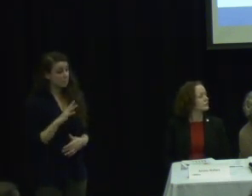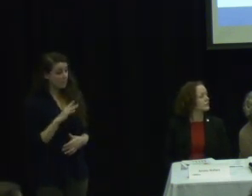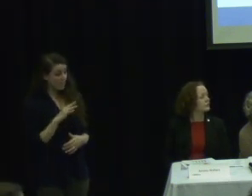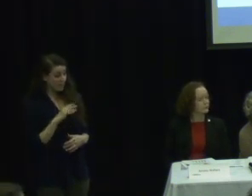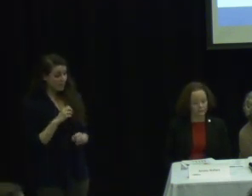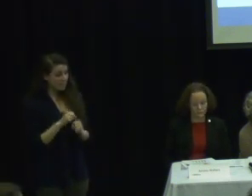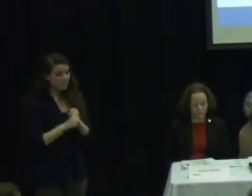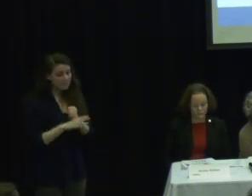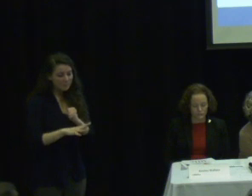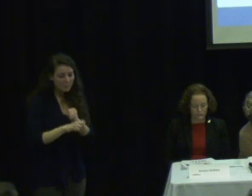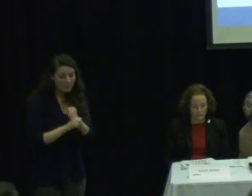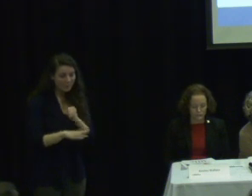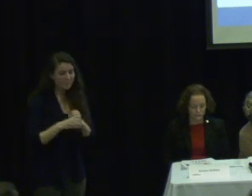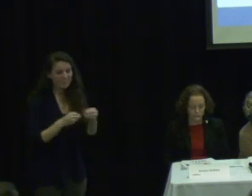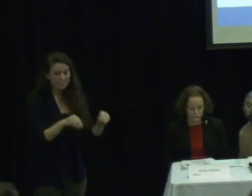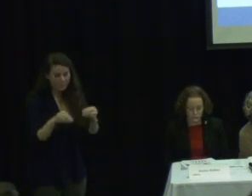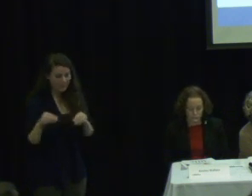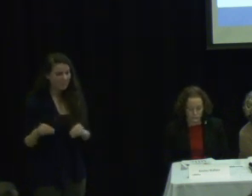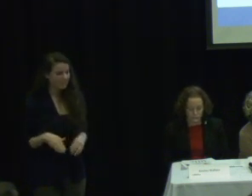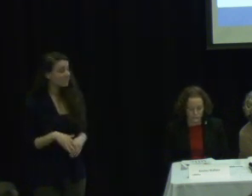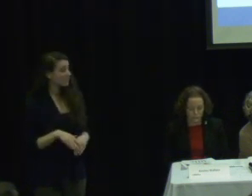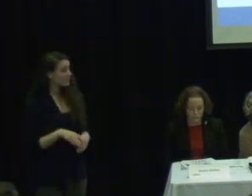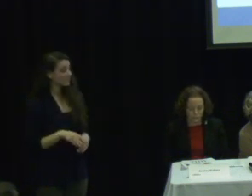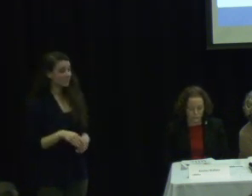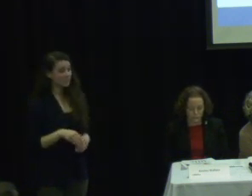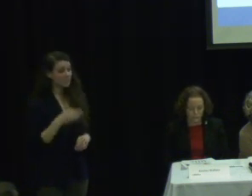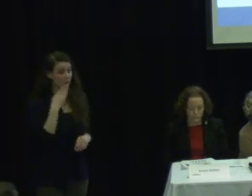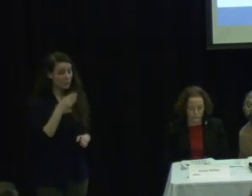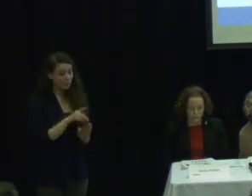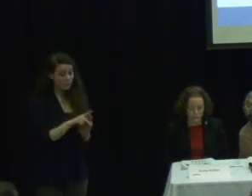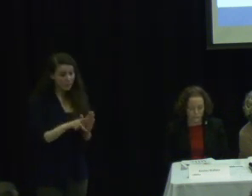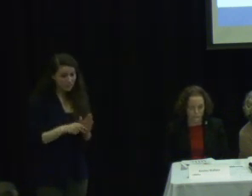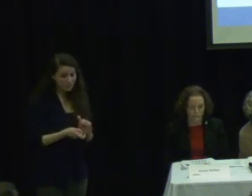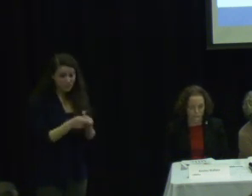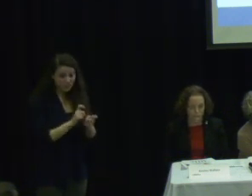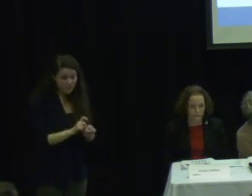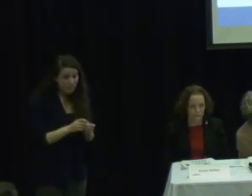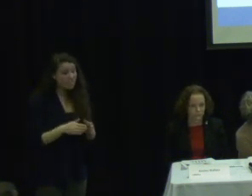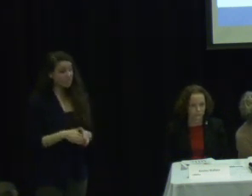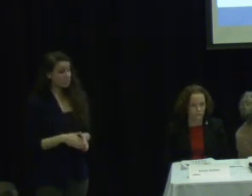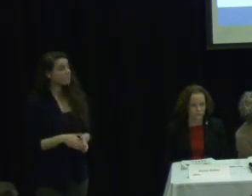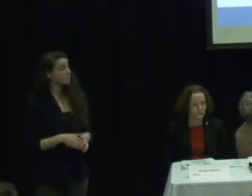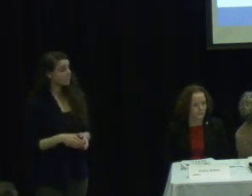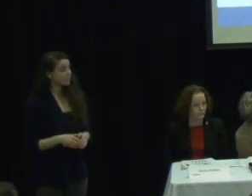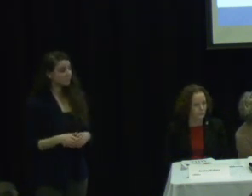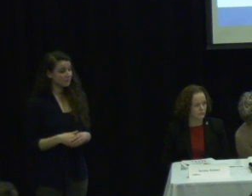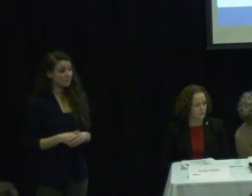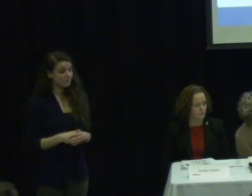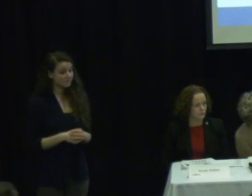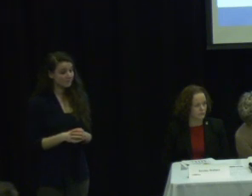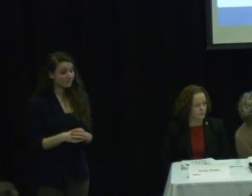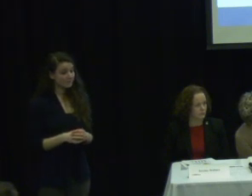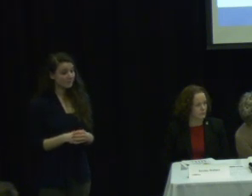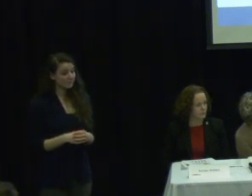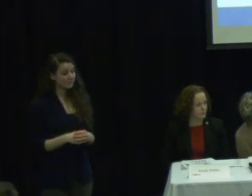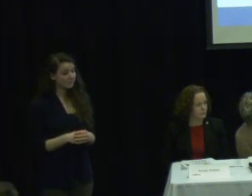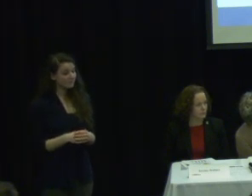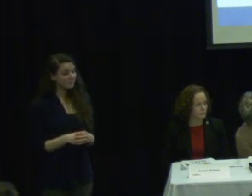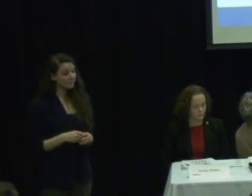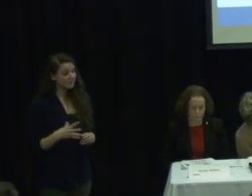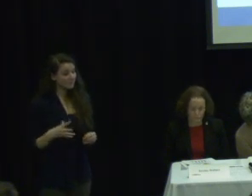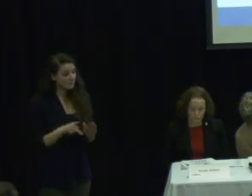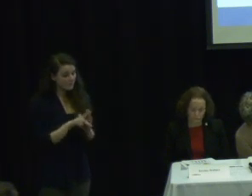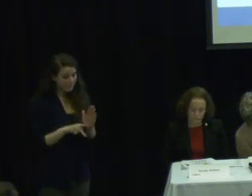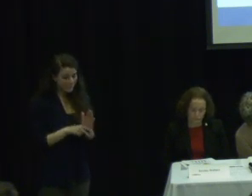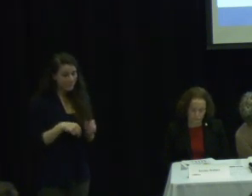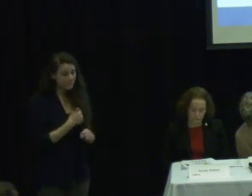direction, mixed with good policy changes, including the SAT optional policy that came in middle of that year. So